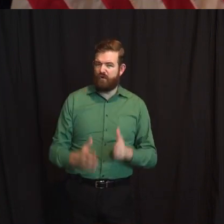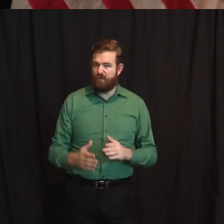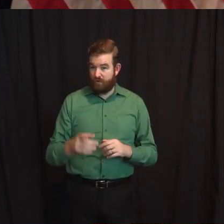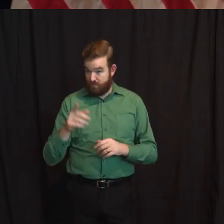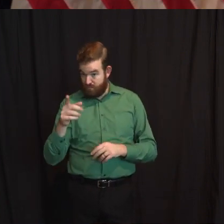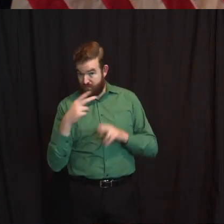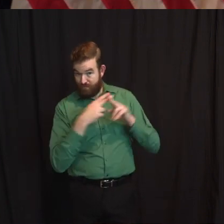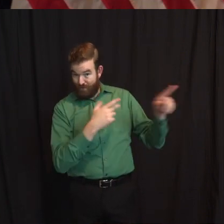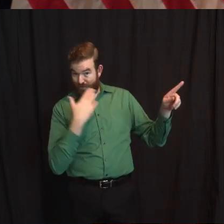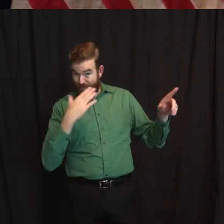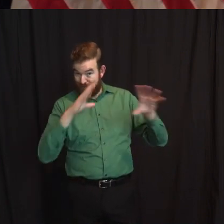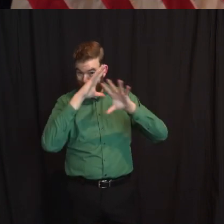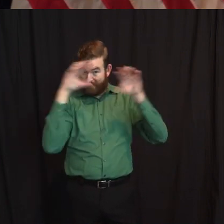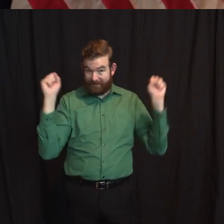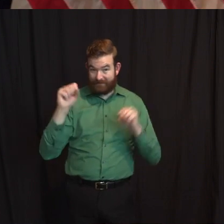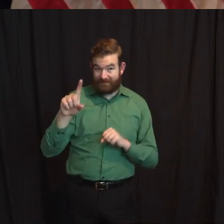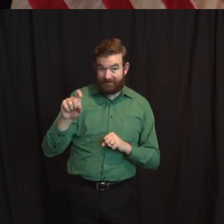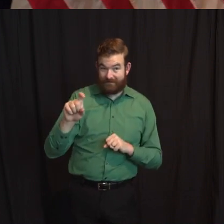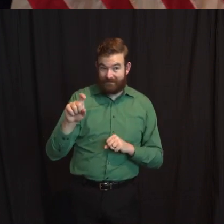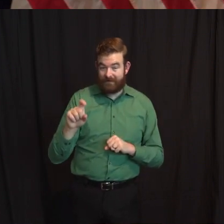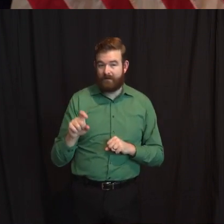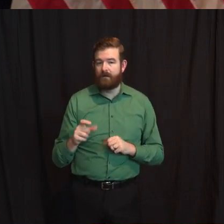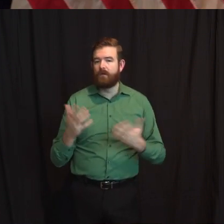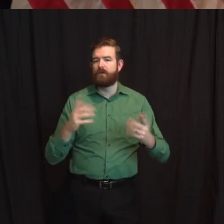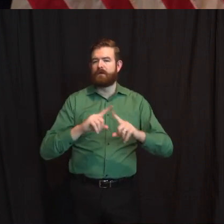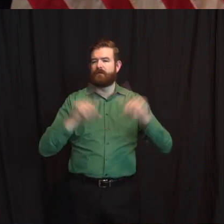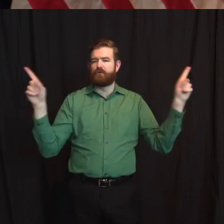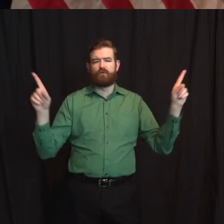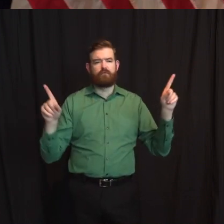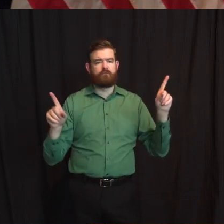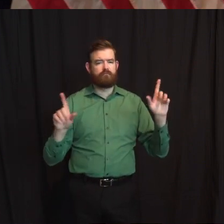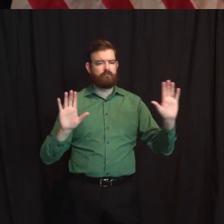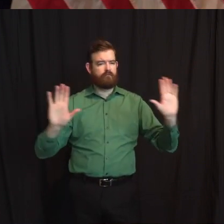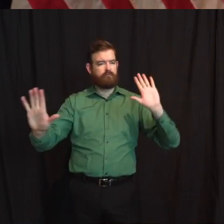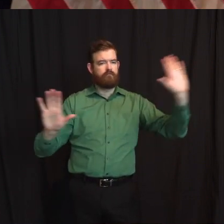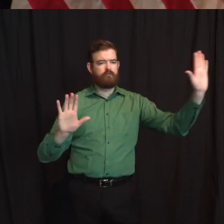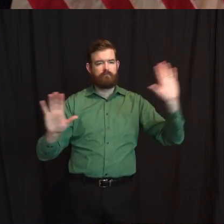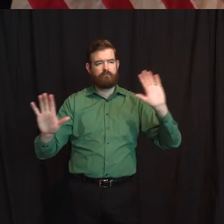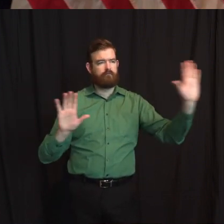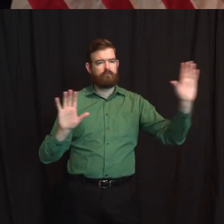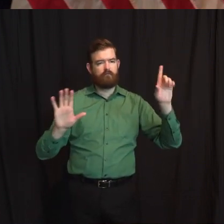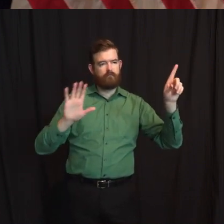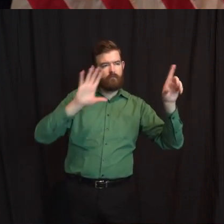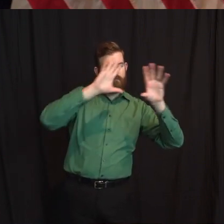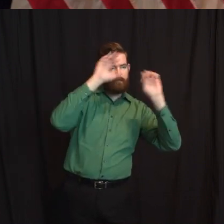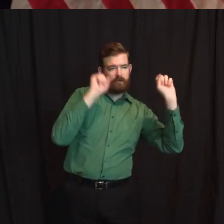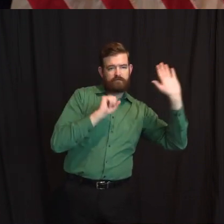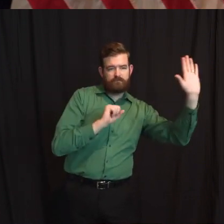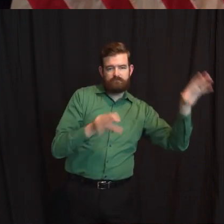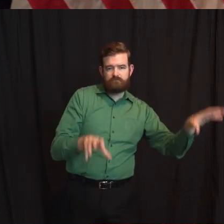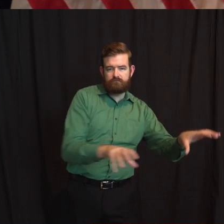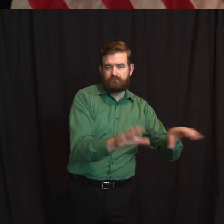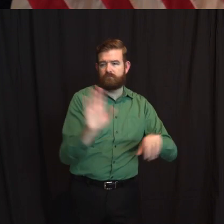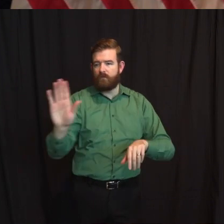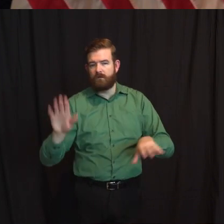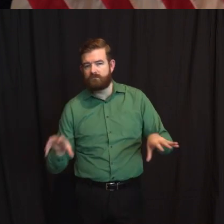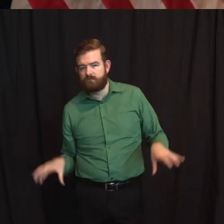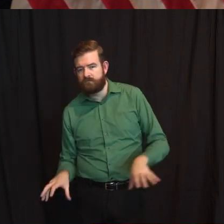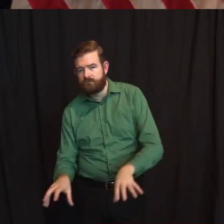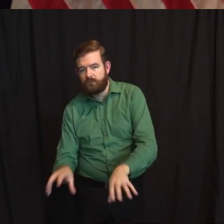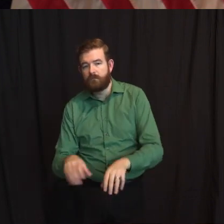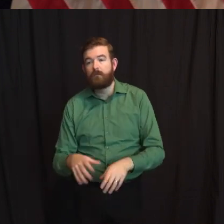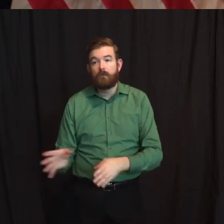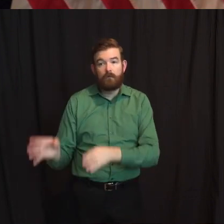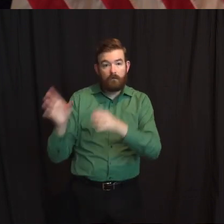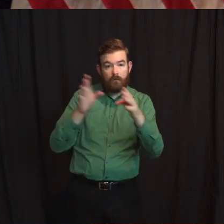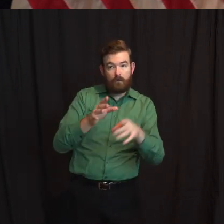your administration, his administration in relation to this crisis? On the July 7th election, if you're trying to make it as easy as possible